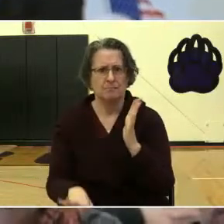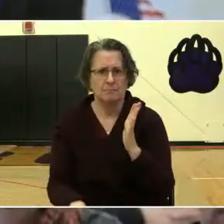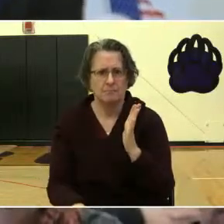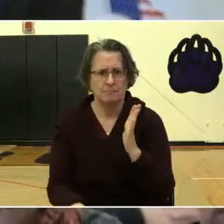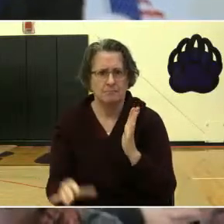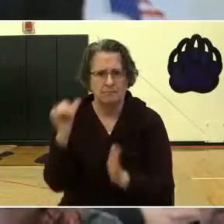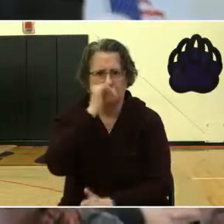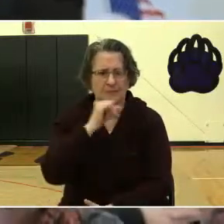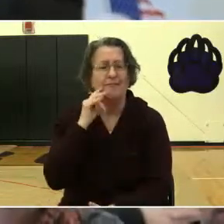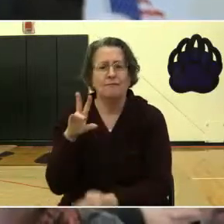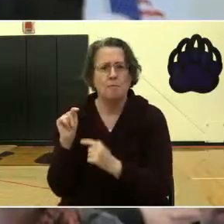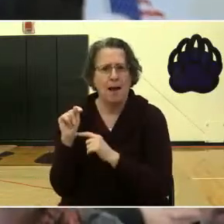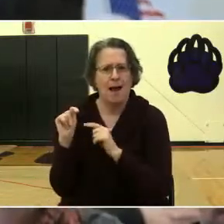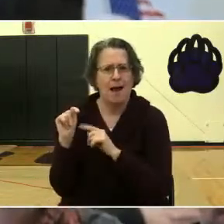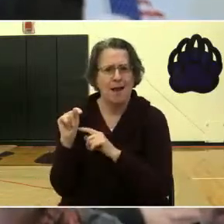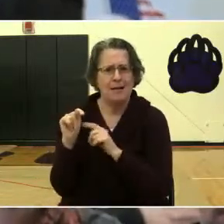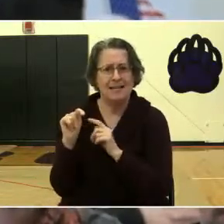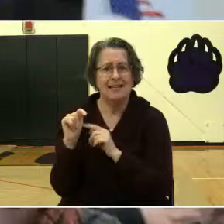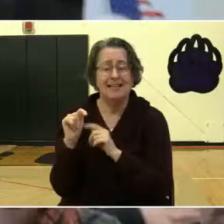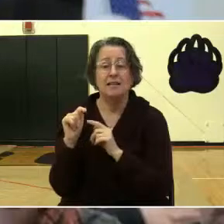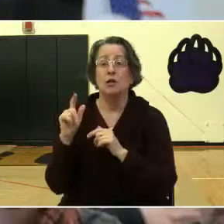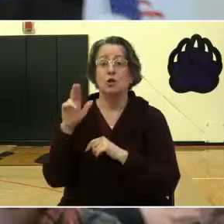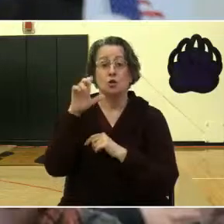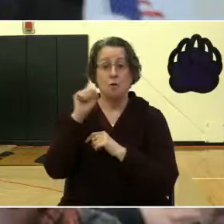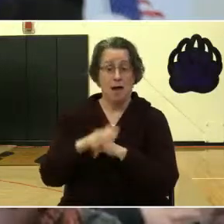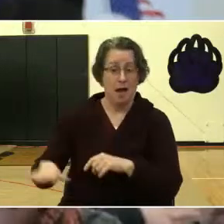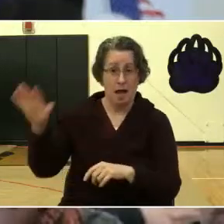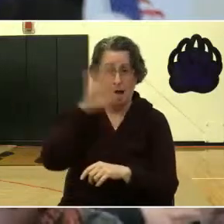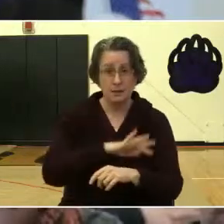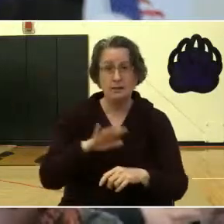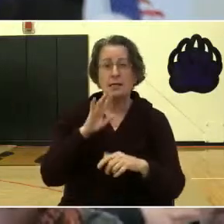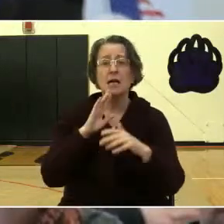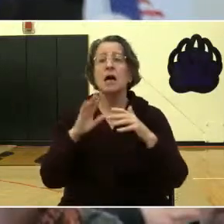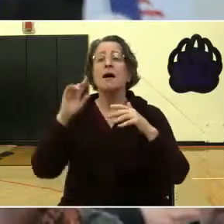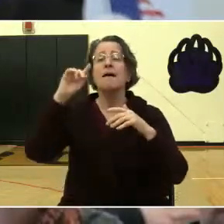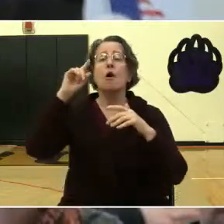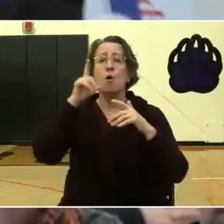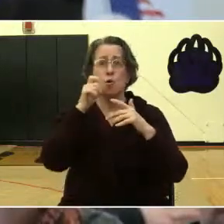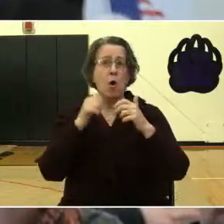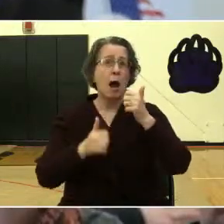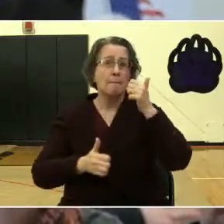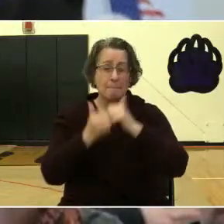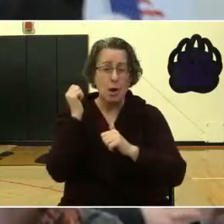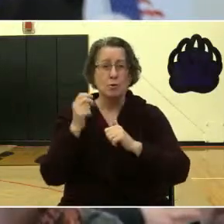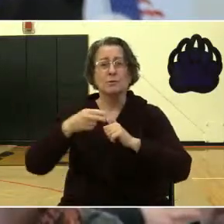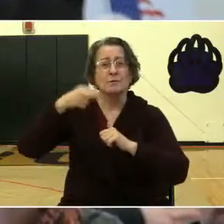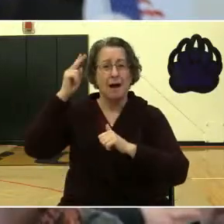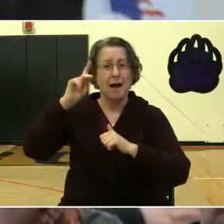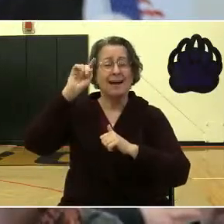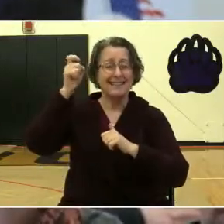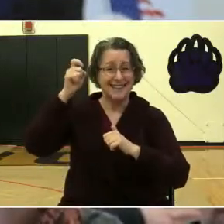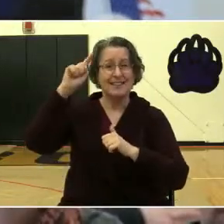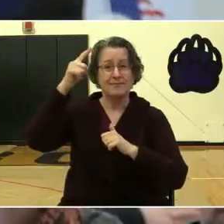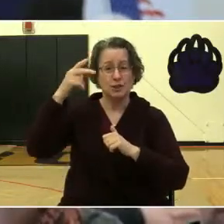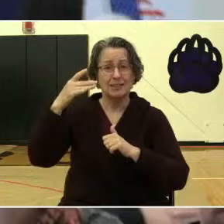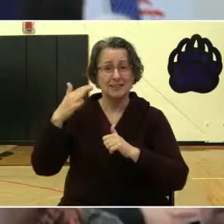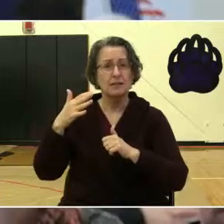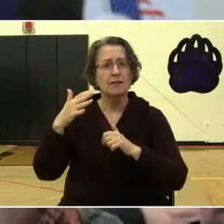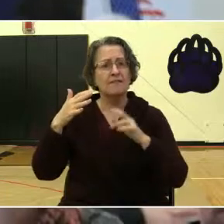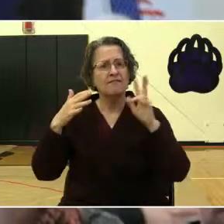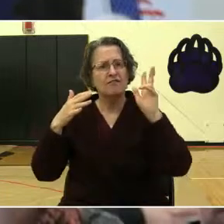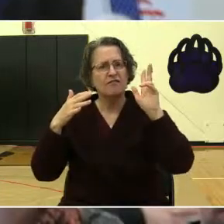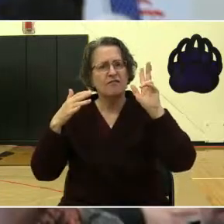highest uh tax rate in in the country and that takes into account um local taxes like Municipal